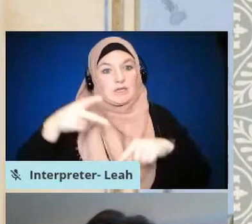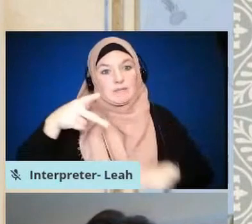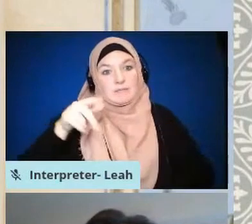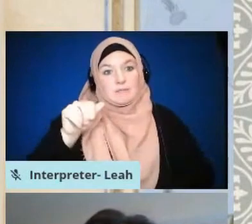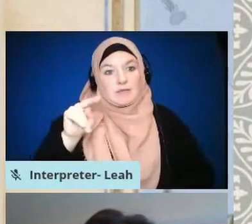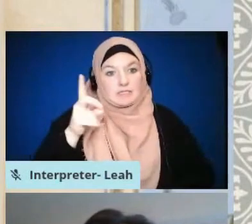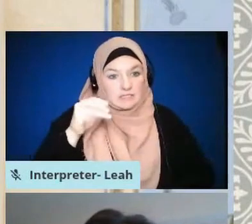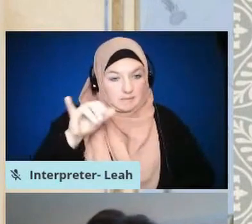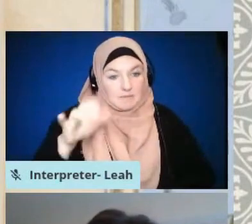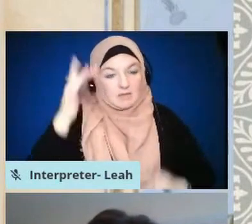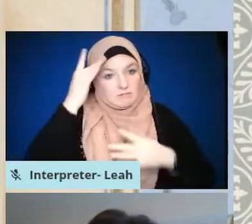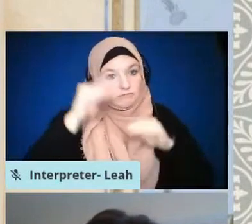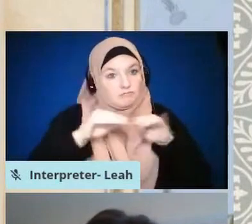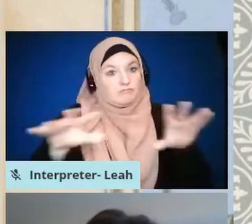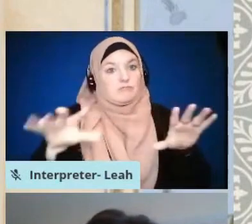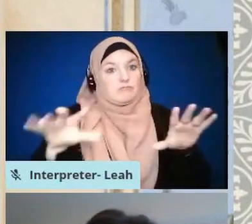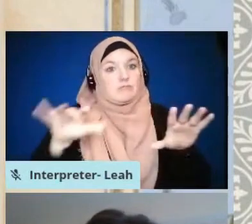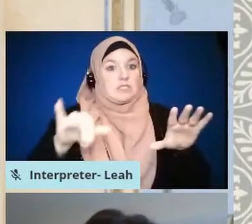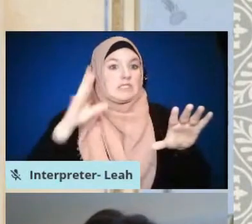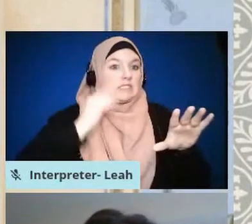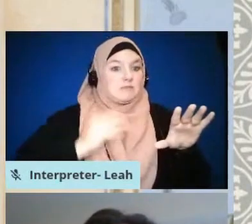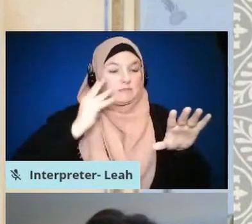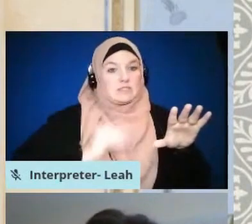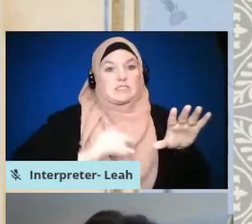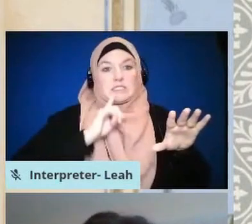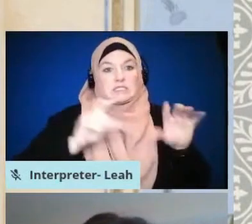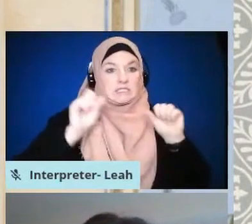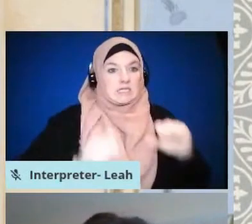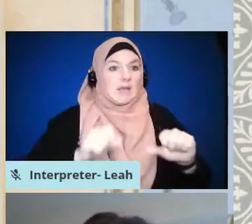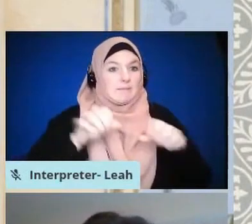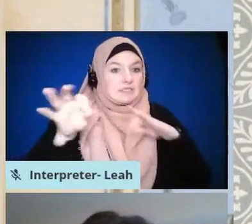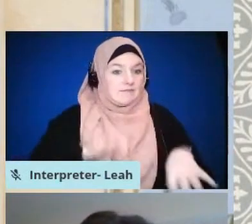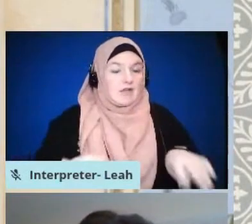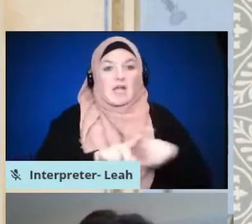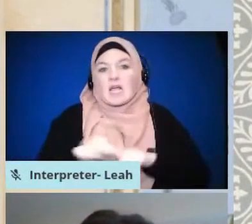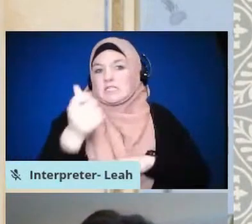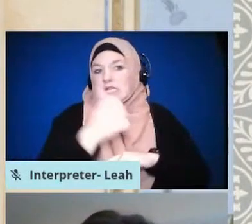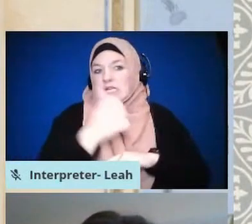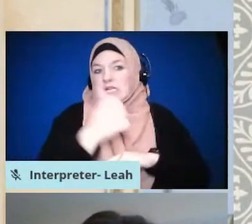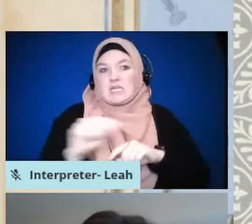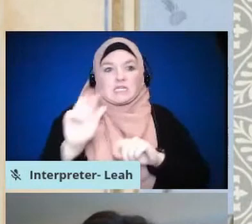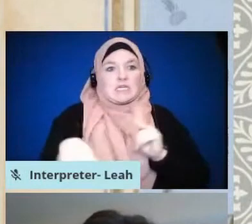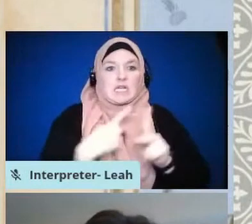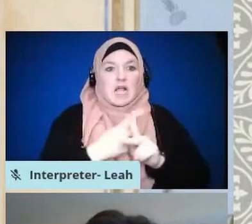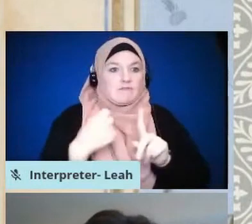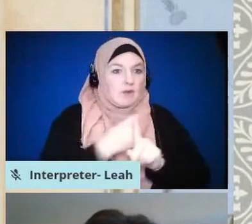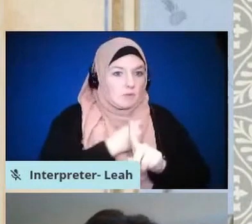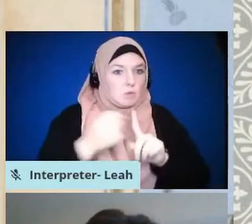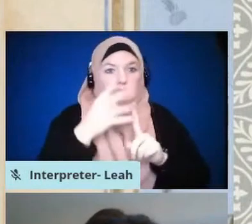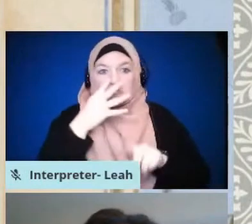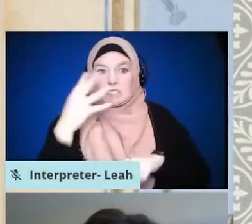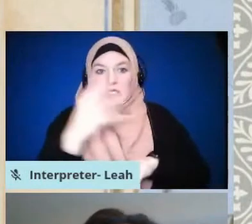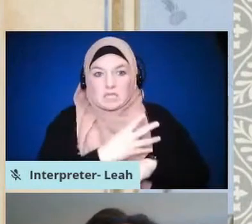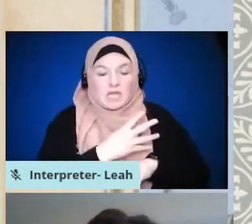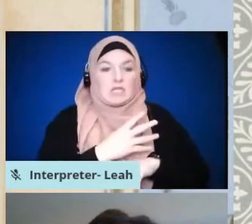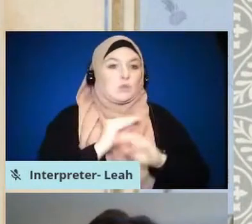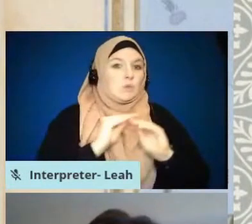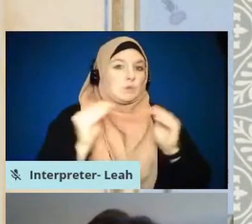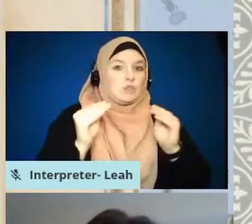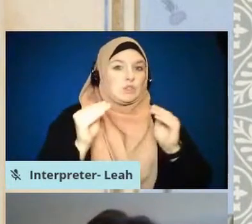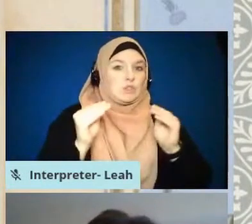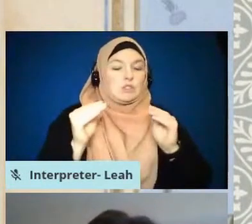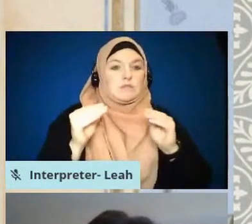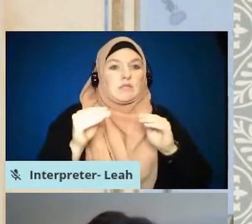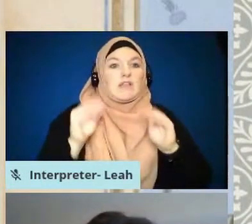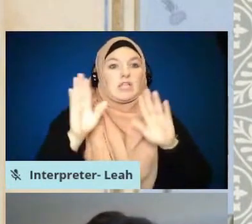pandemic. Those experiences can be defined as any form of abuse, neglect, maltreatment